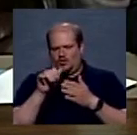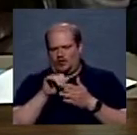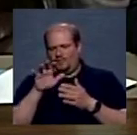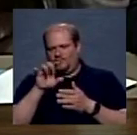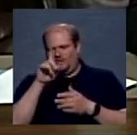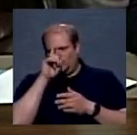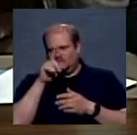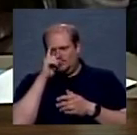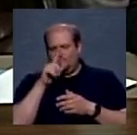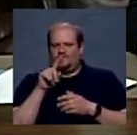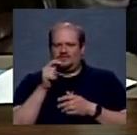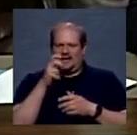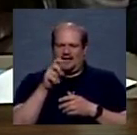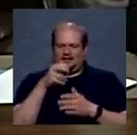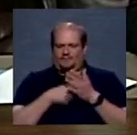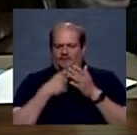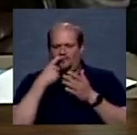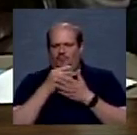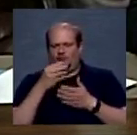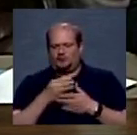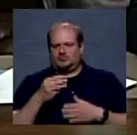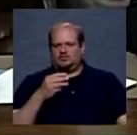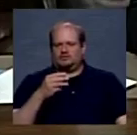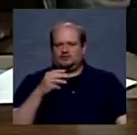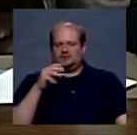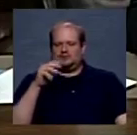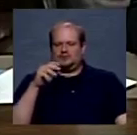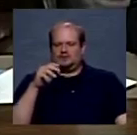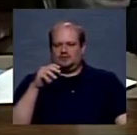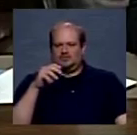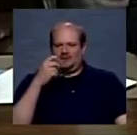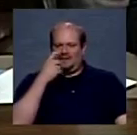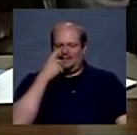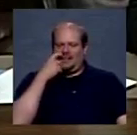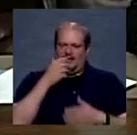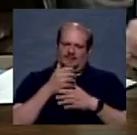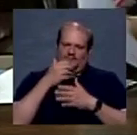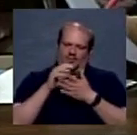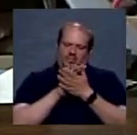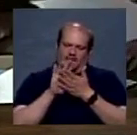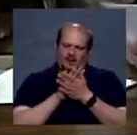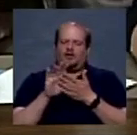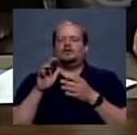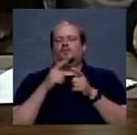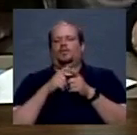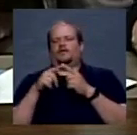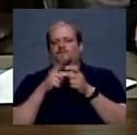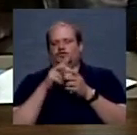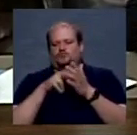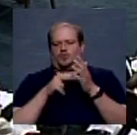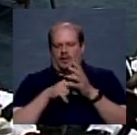$30,691.51 plus taxes and fees for the purchase of iPrism web filtering service and maintenance, and for the purposes, first